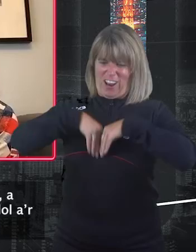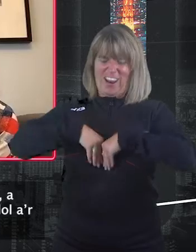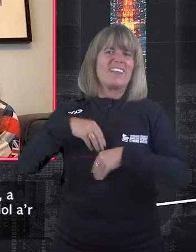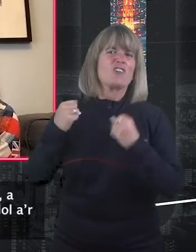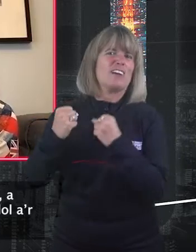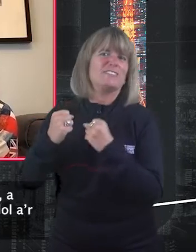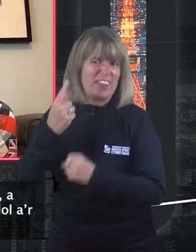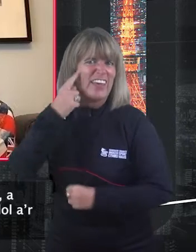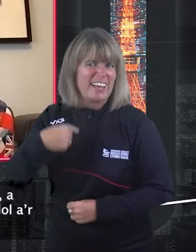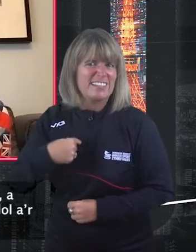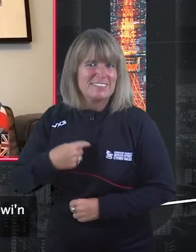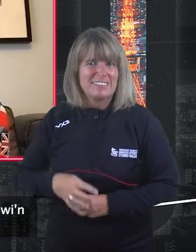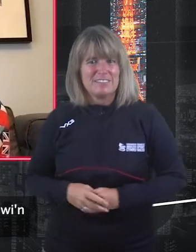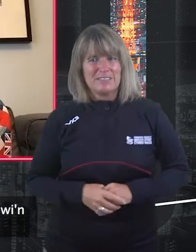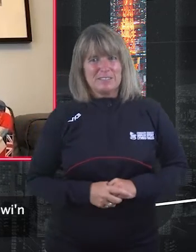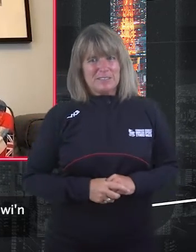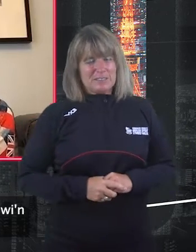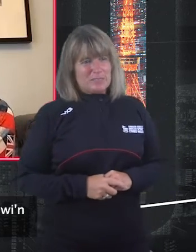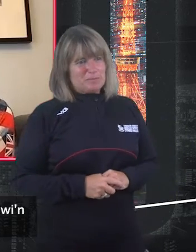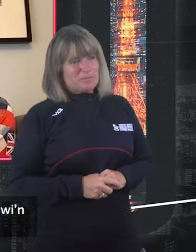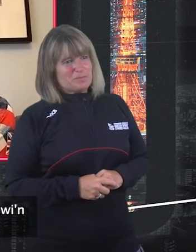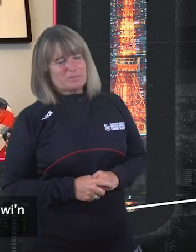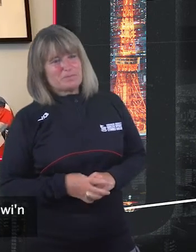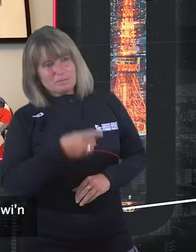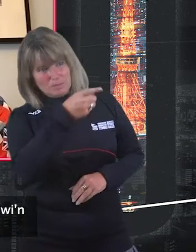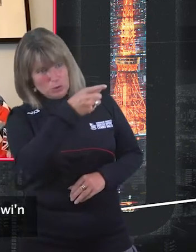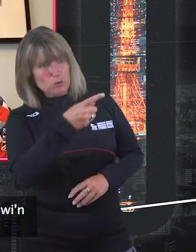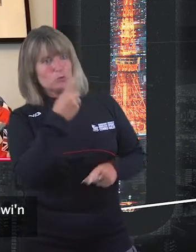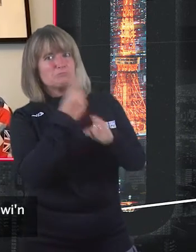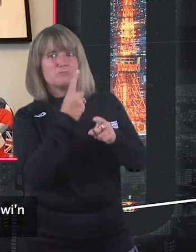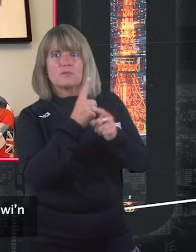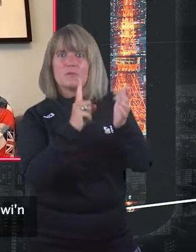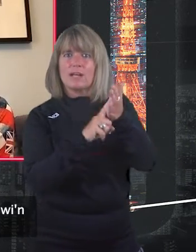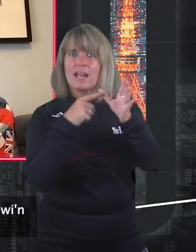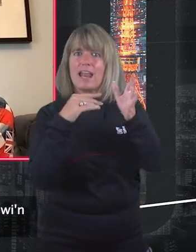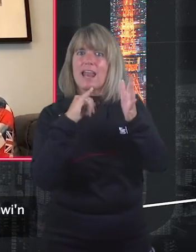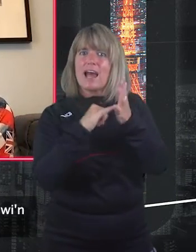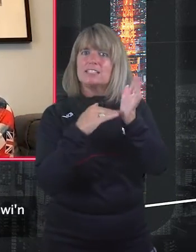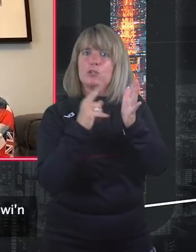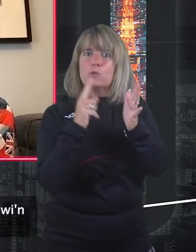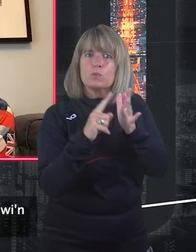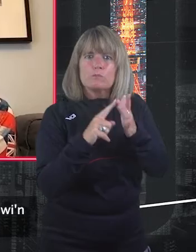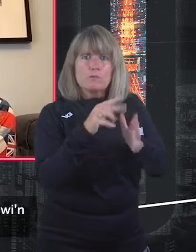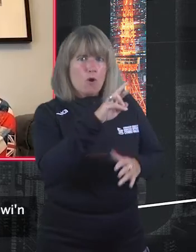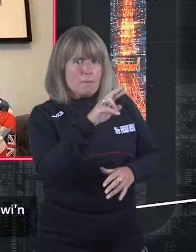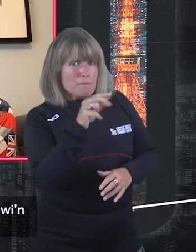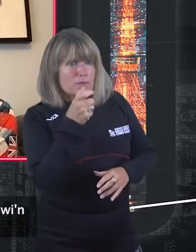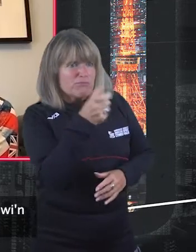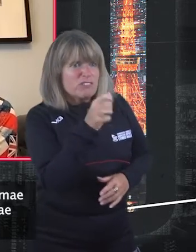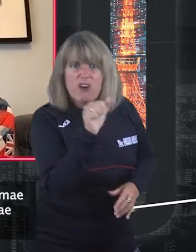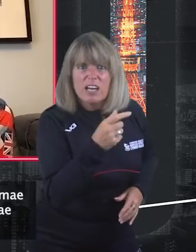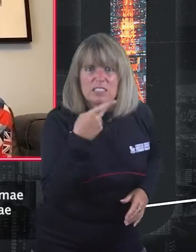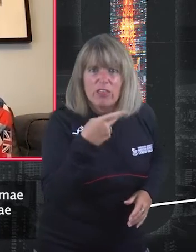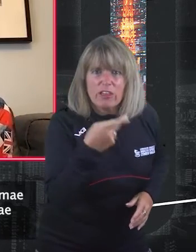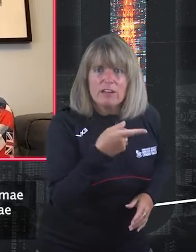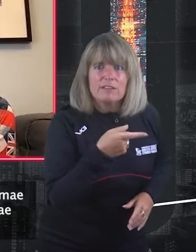aggression and the speed. And yeah, I'm certainly quite an aggressive fencer in the way I fence naturally, I think.